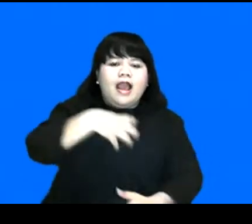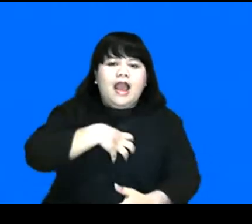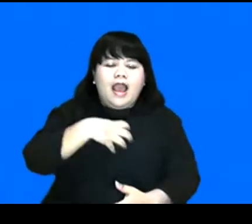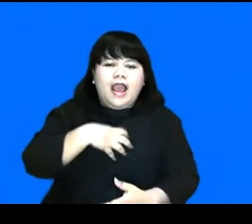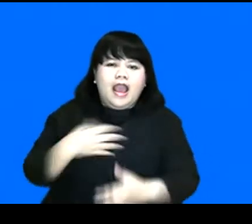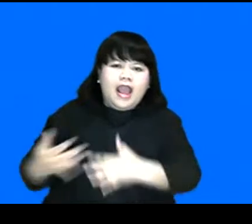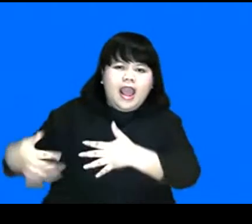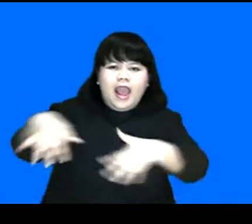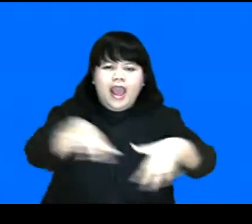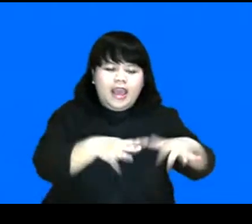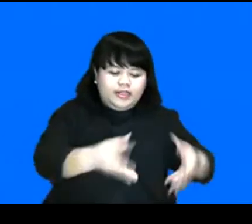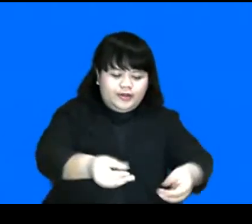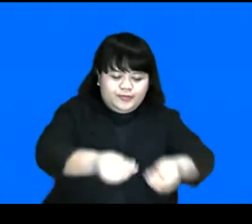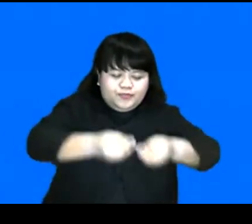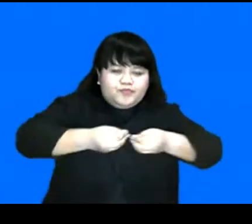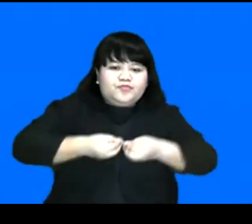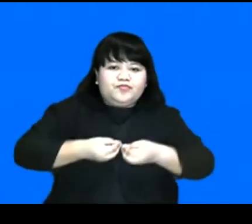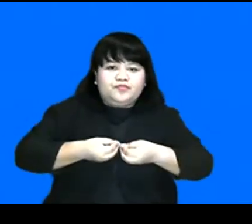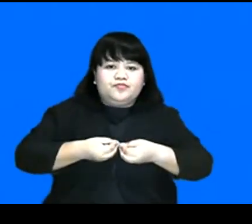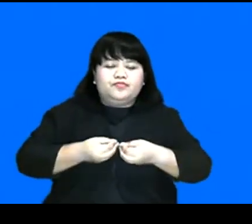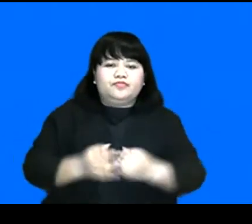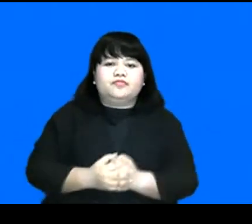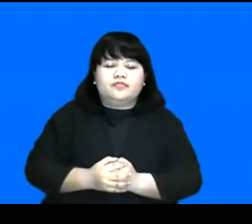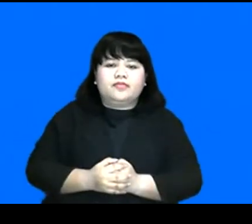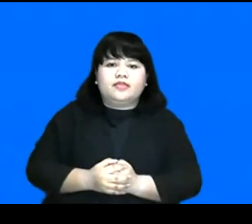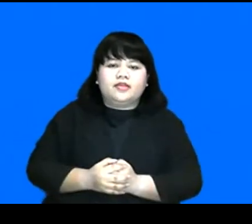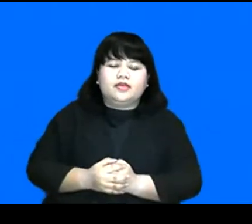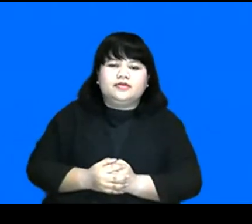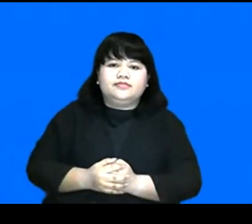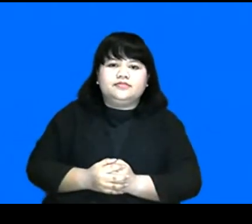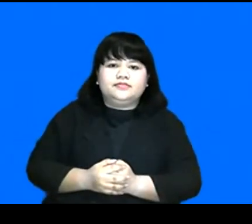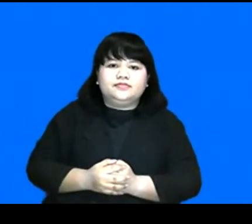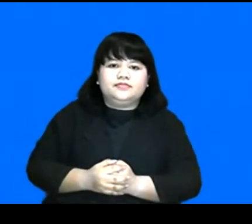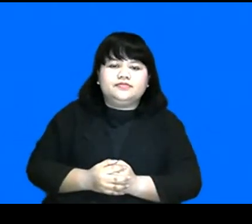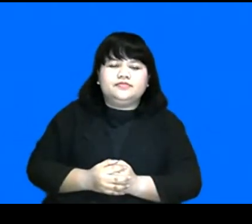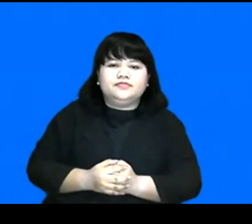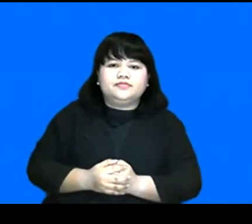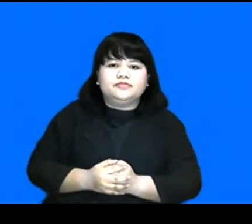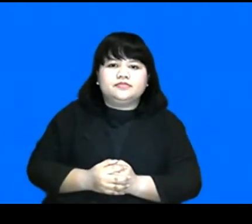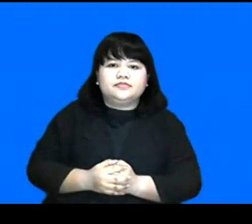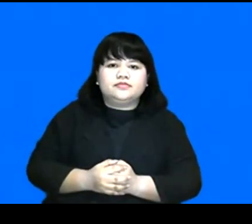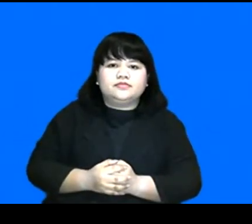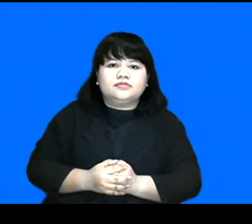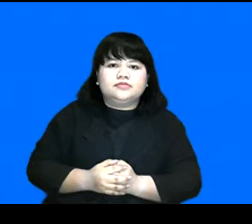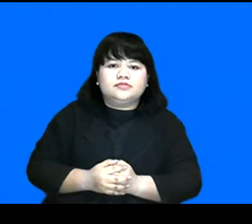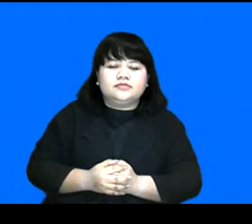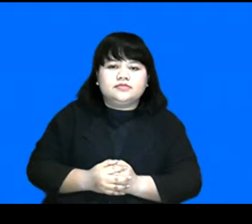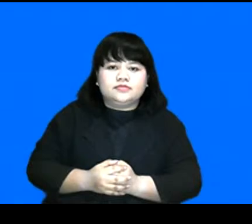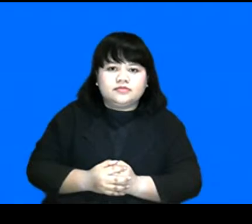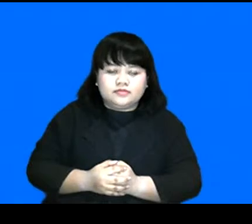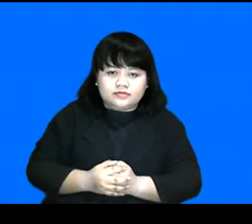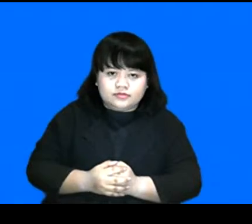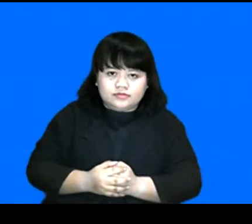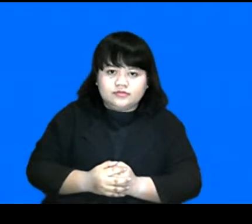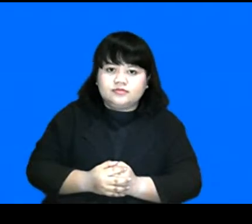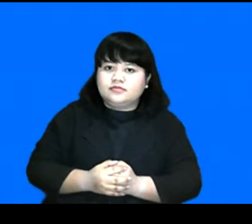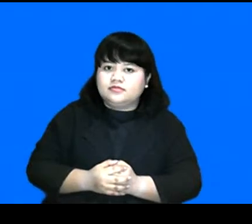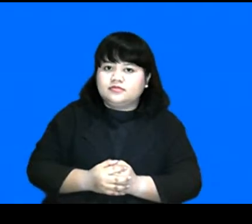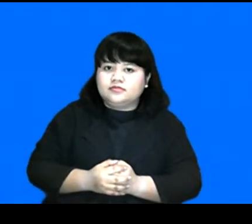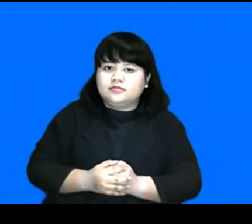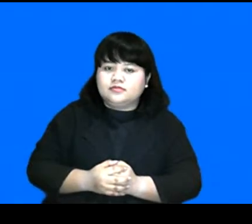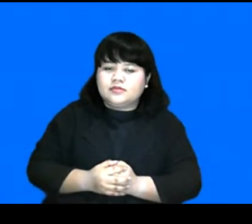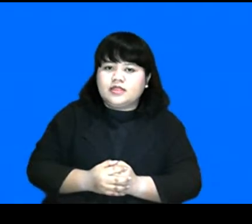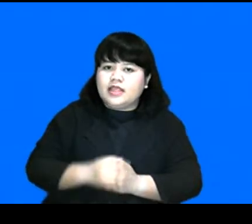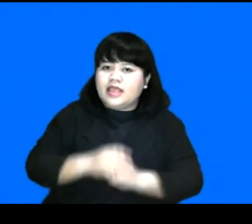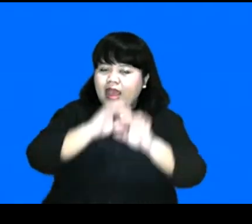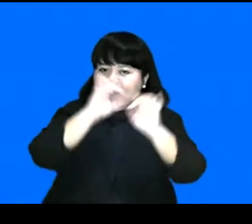tap into. There's also the whole thing about economic rights of women,